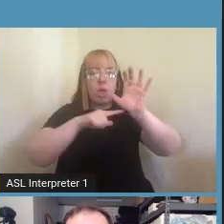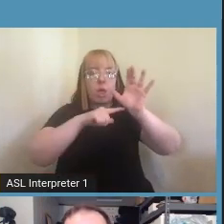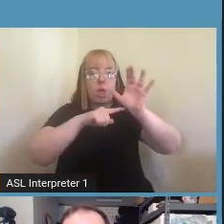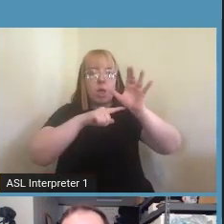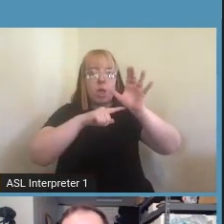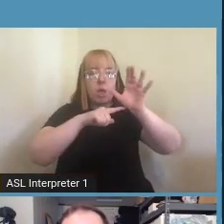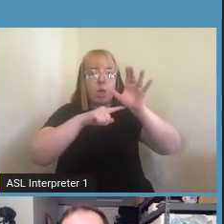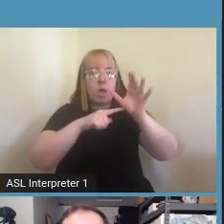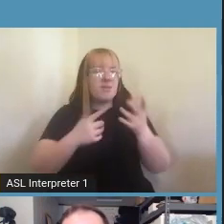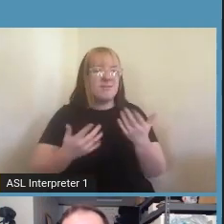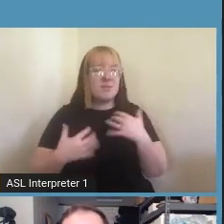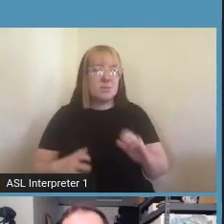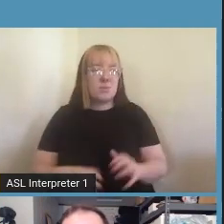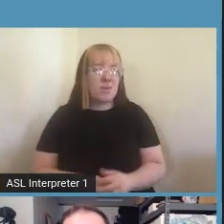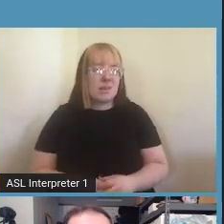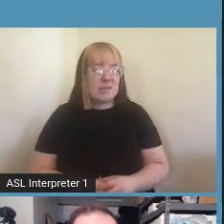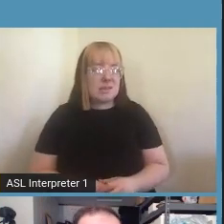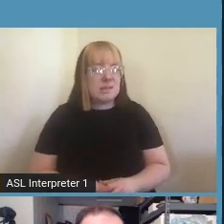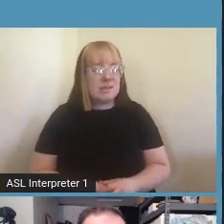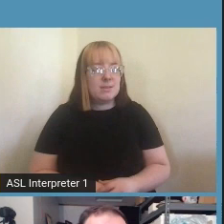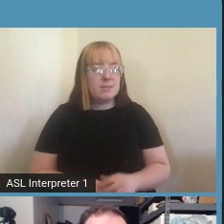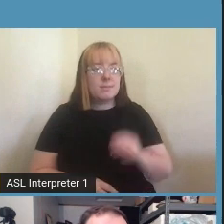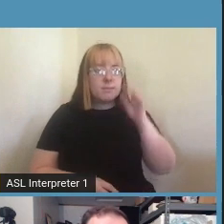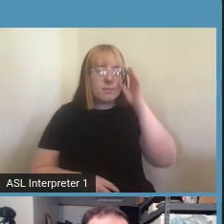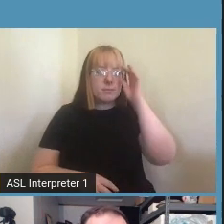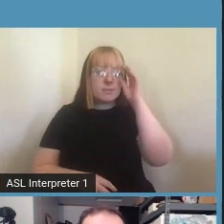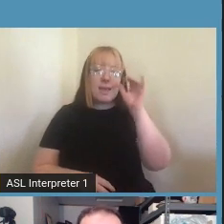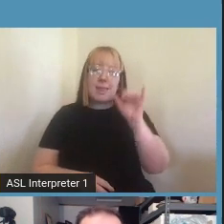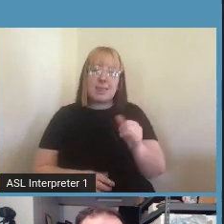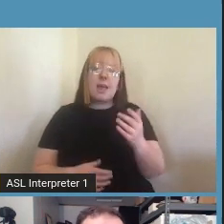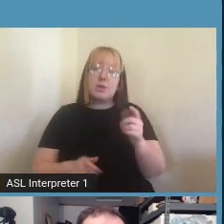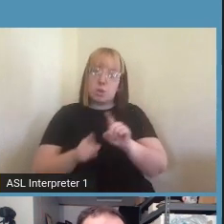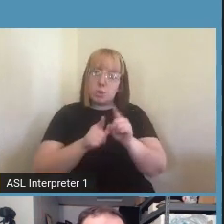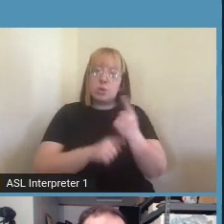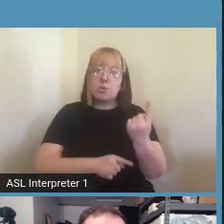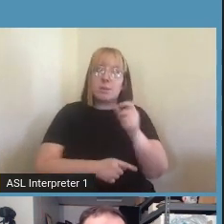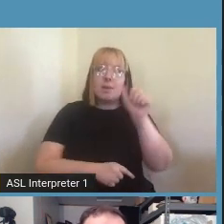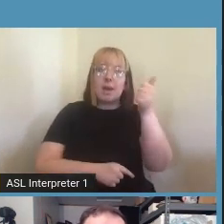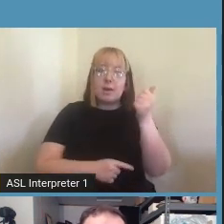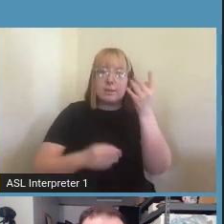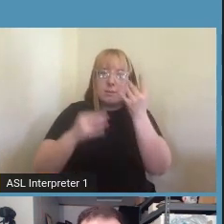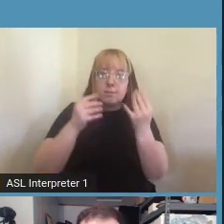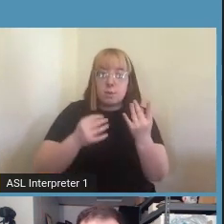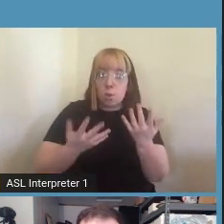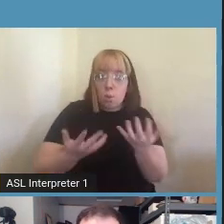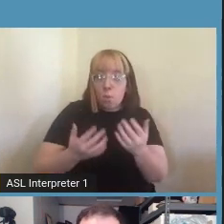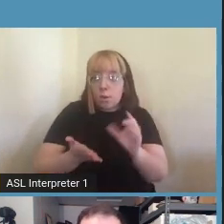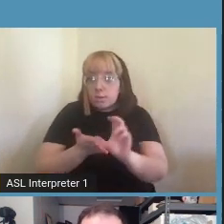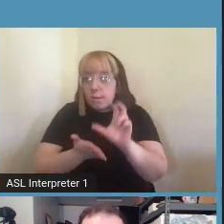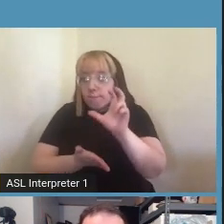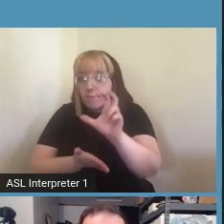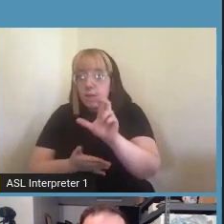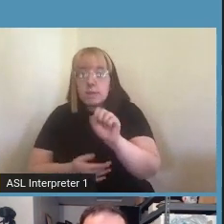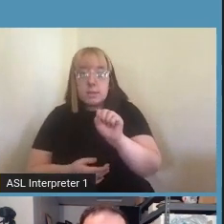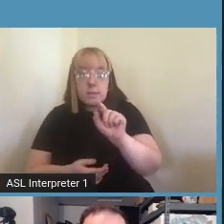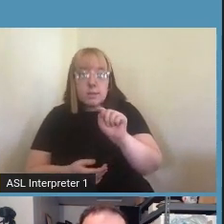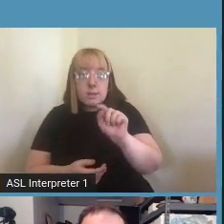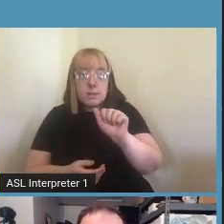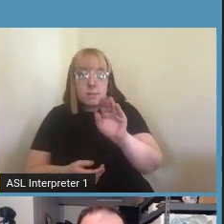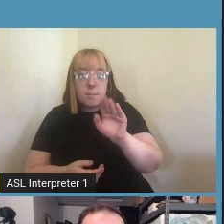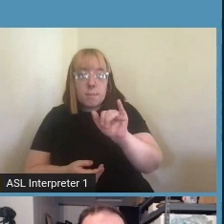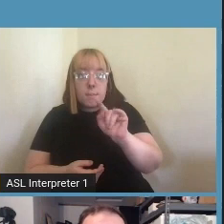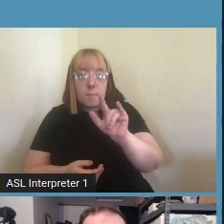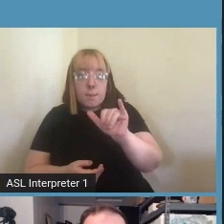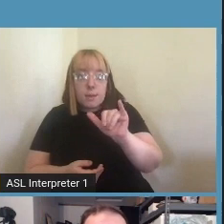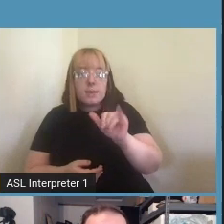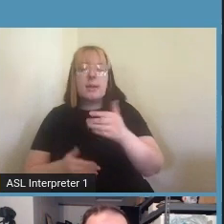those. Um, that's just something to consider. Do we want to invest in stability for our videos? The next thing